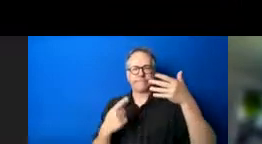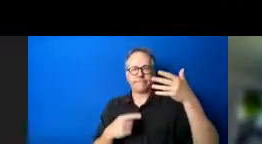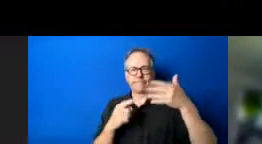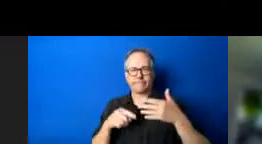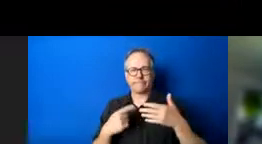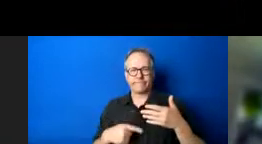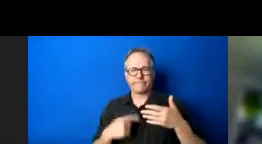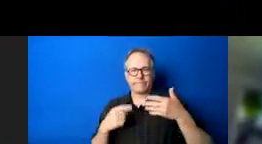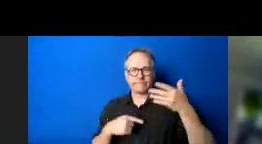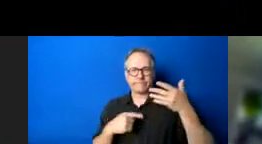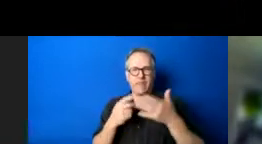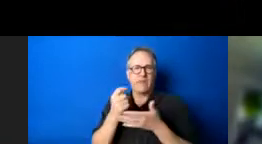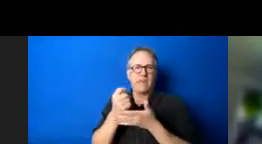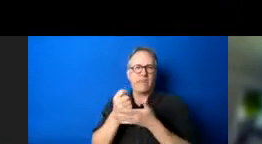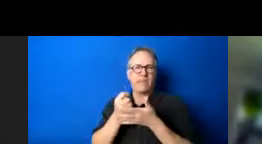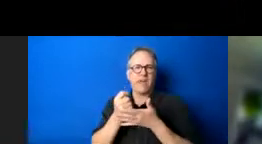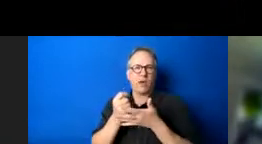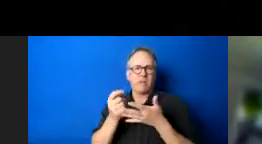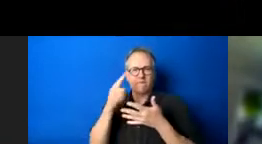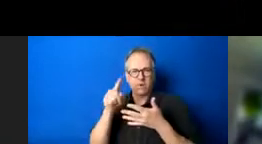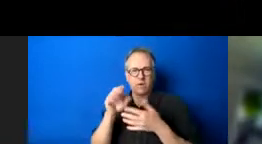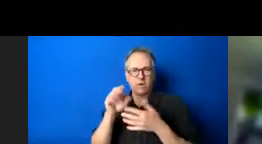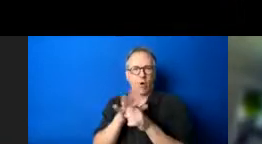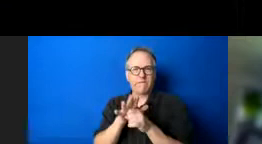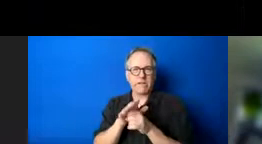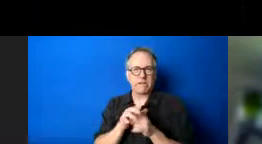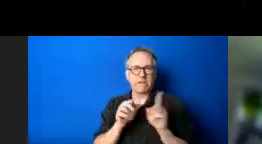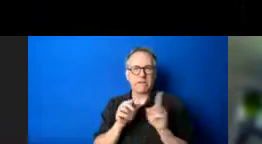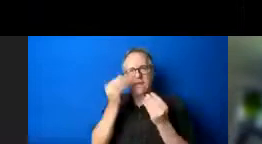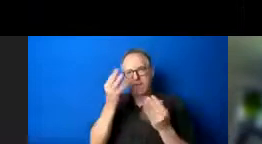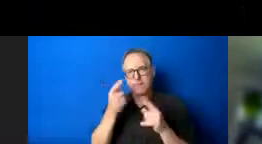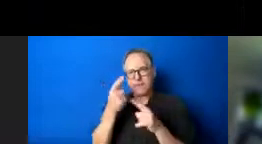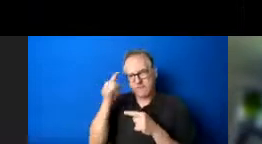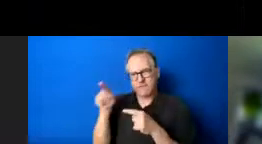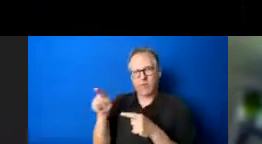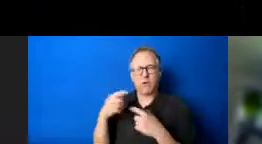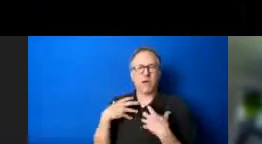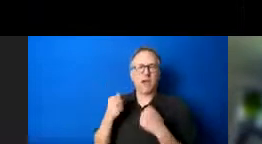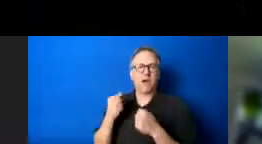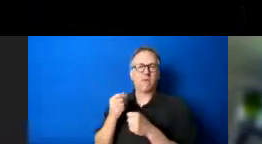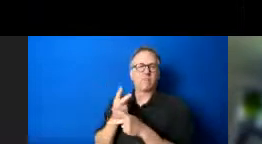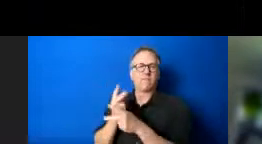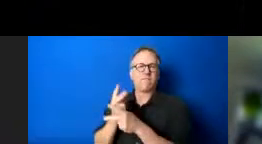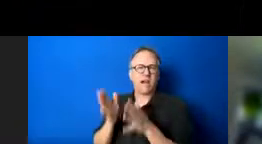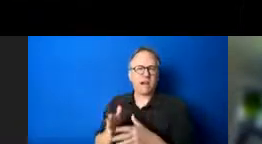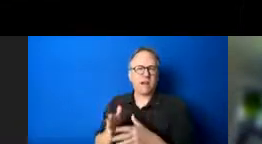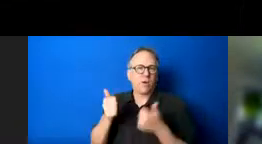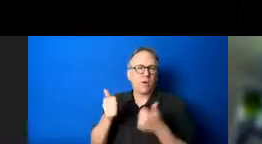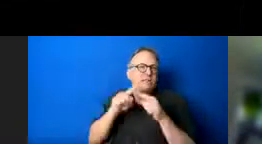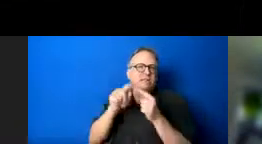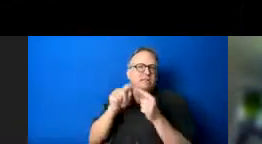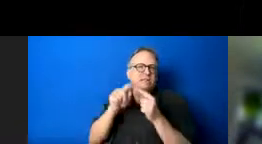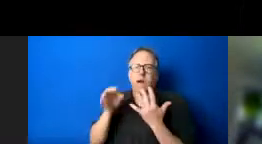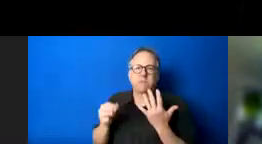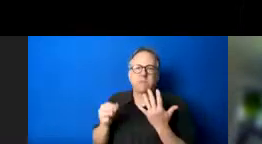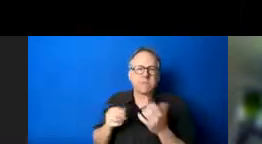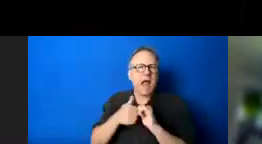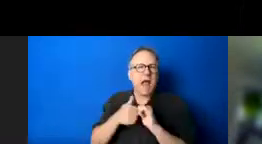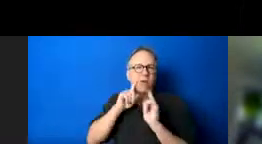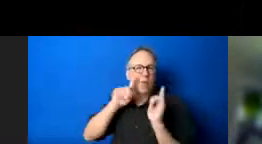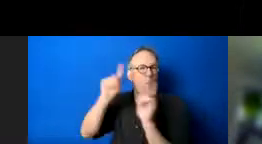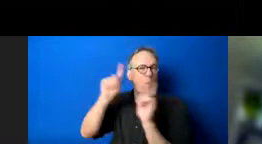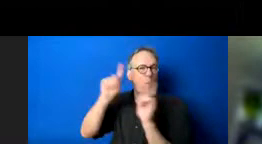COVID-19 therapeutics. This has information for healthcare providers about what options are available, how to order